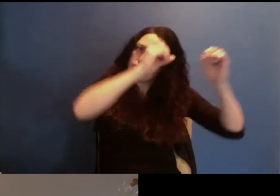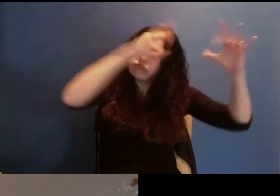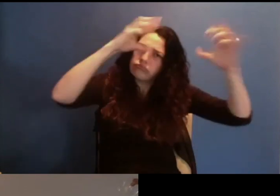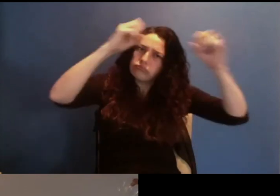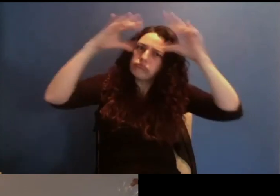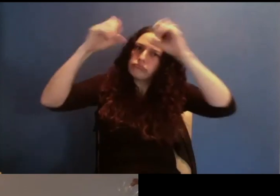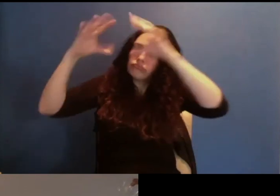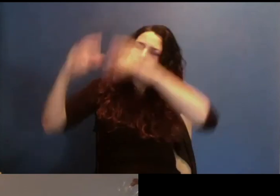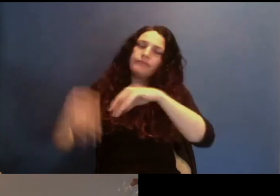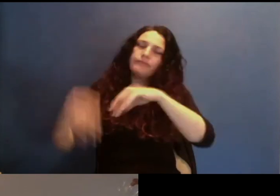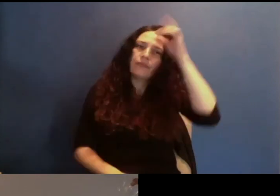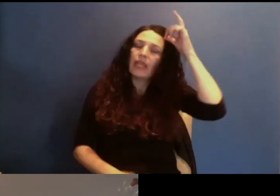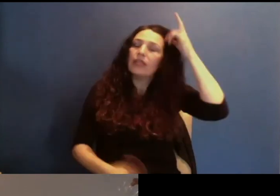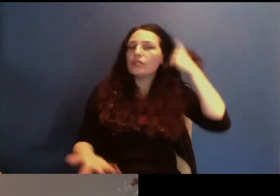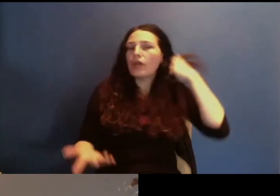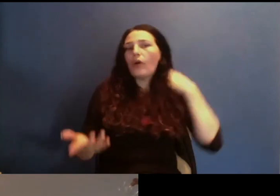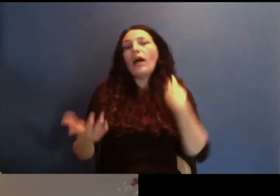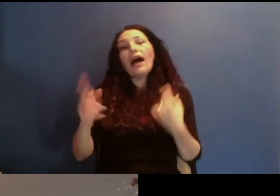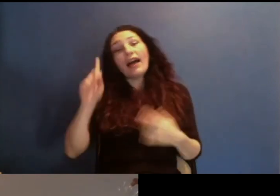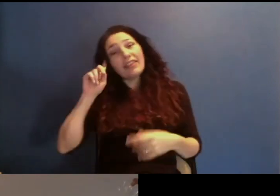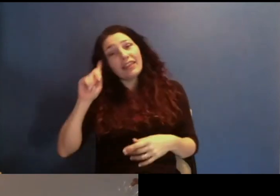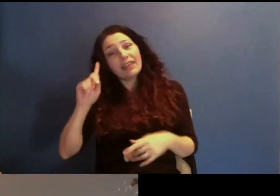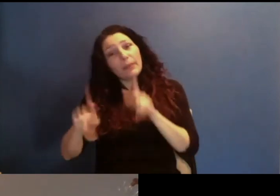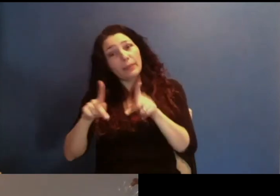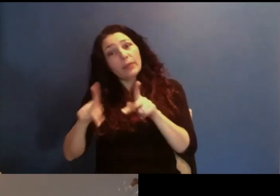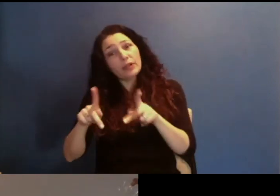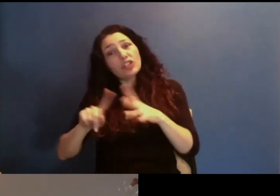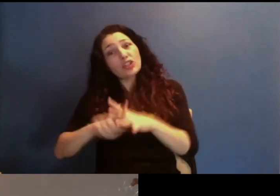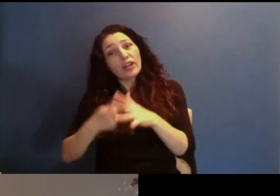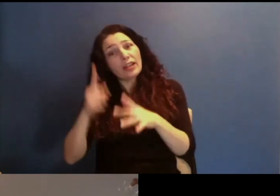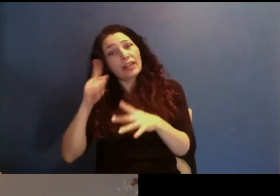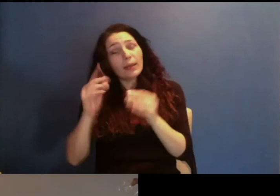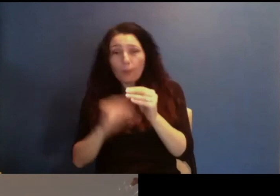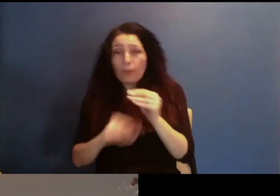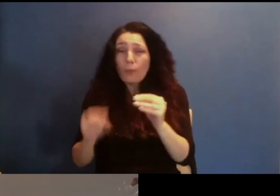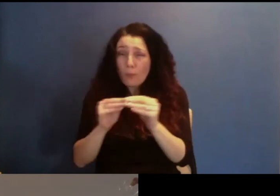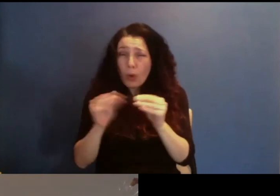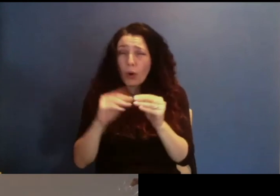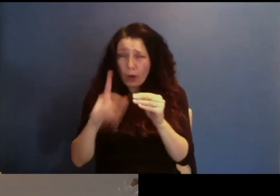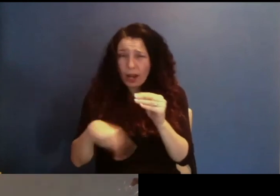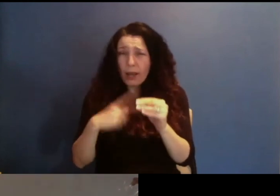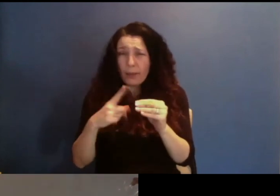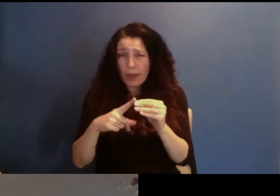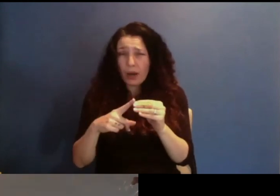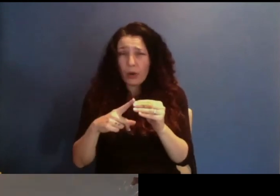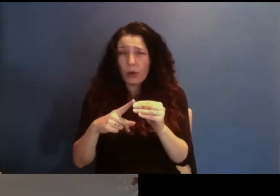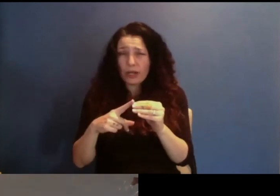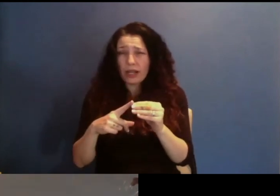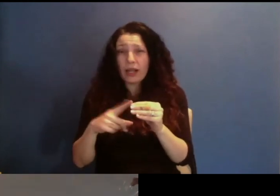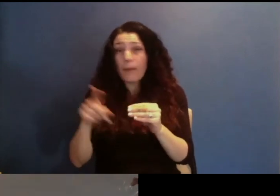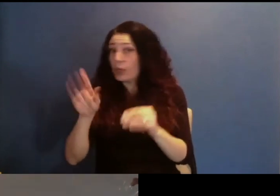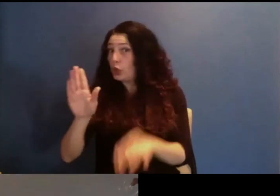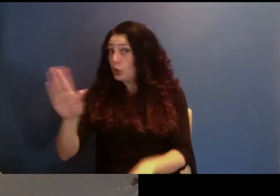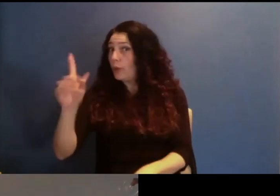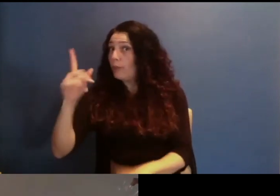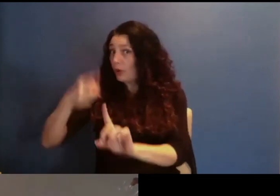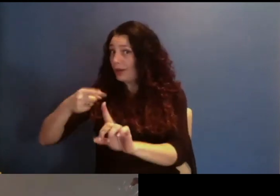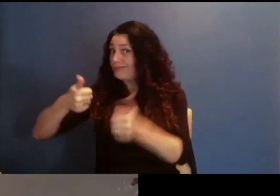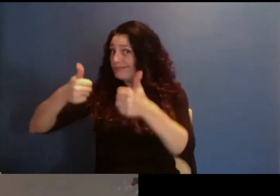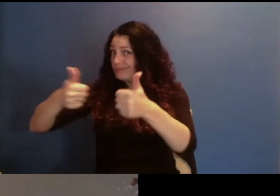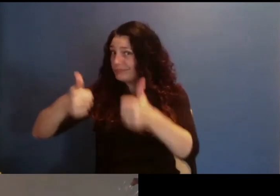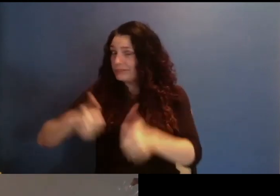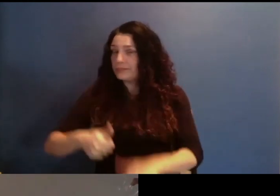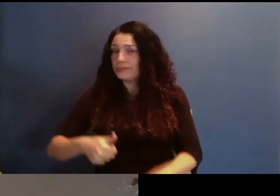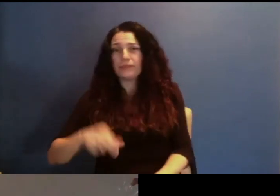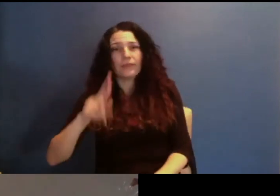they're starting to think about it a little bit more, but you made a really, really great point. Yeah, you have So to hustle for yourself, because like, I will say, like, it's not a